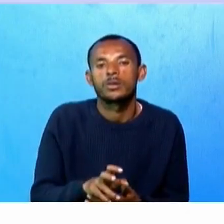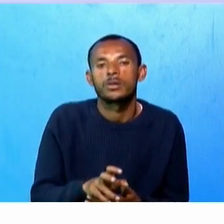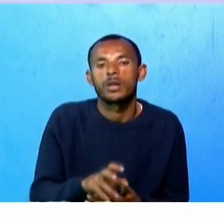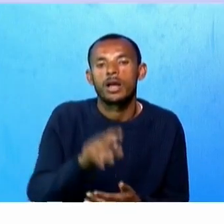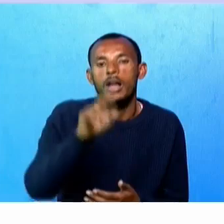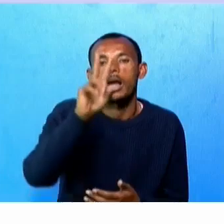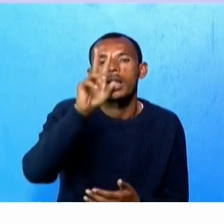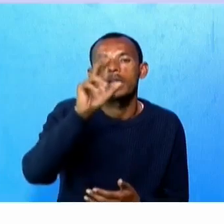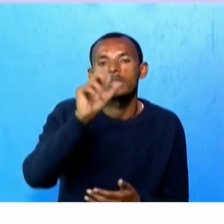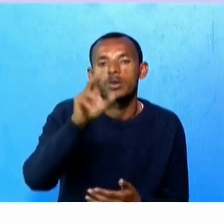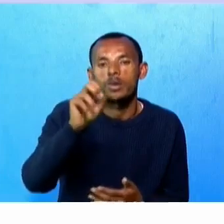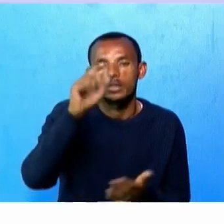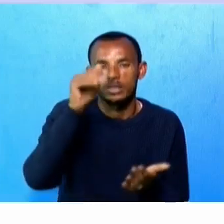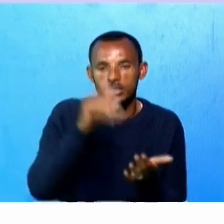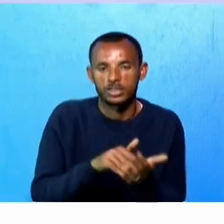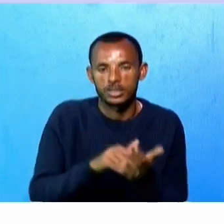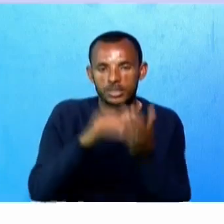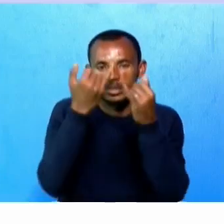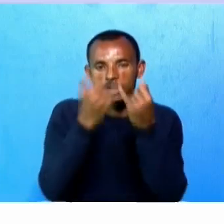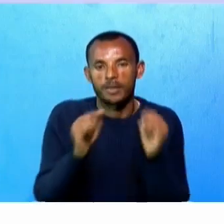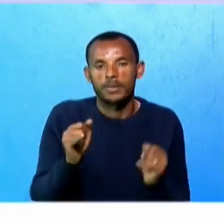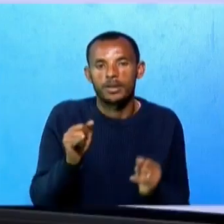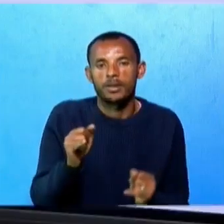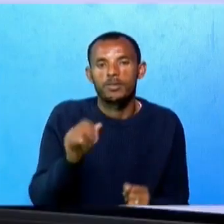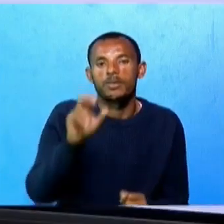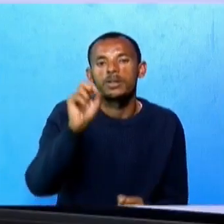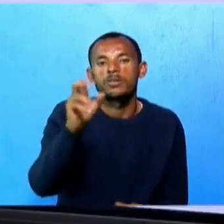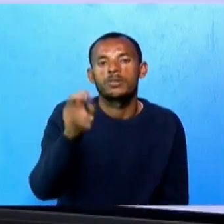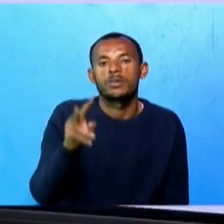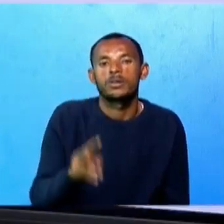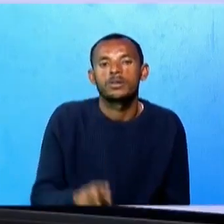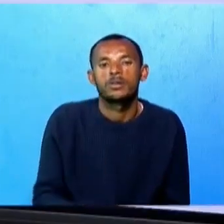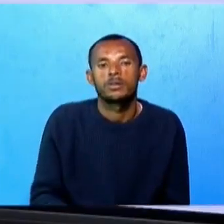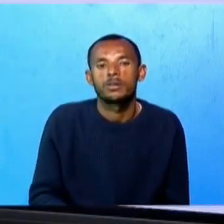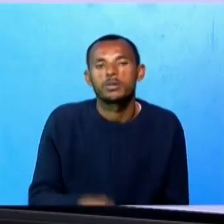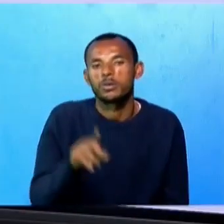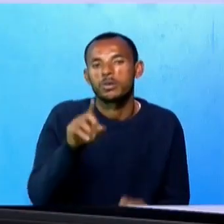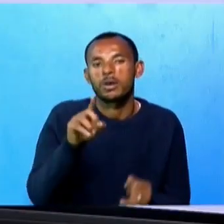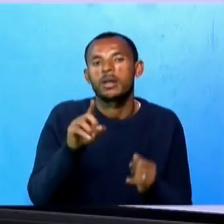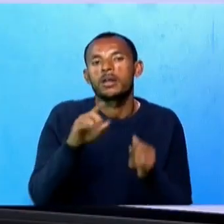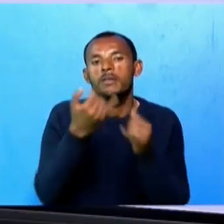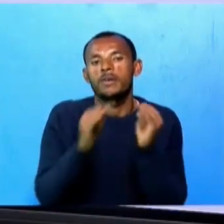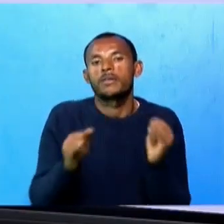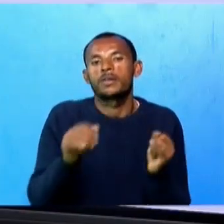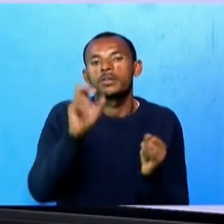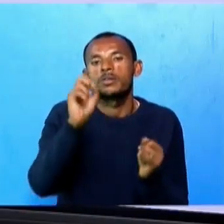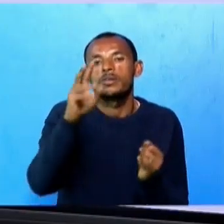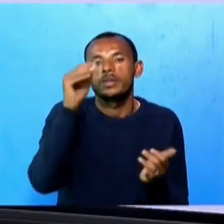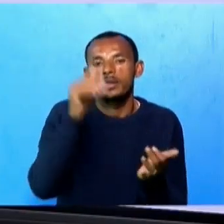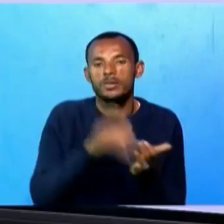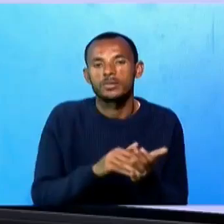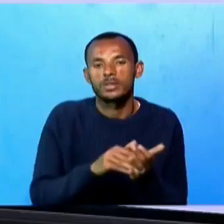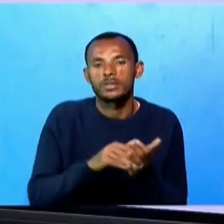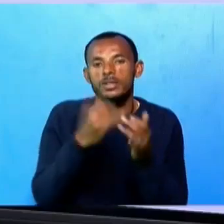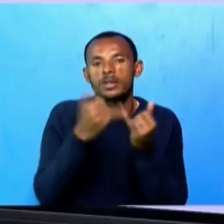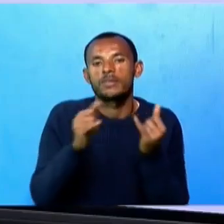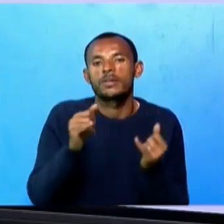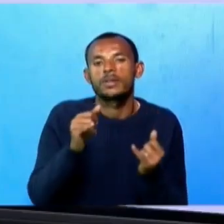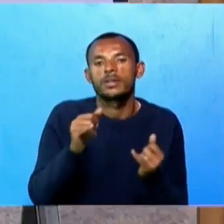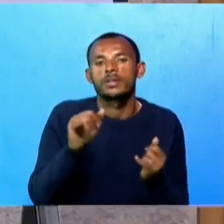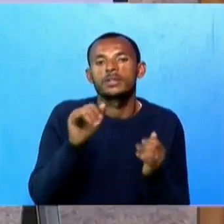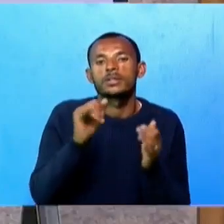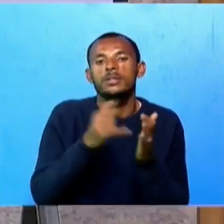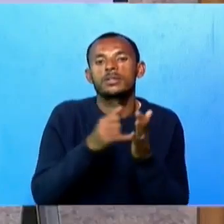112,000 over 12. Okay, now you can divide 12,000 by 12. It's a very